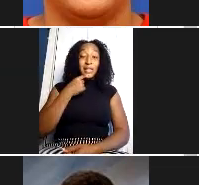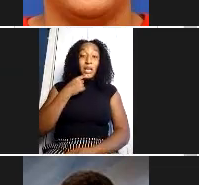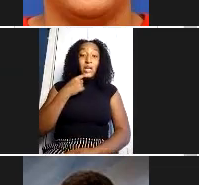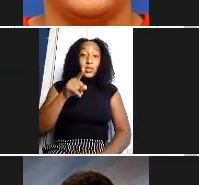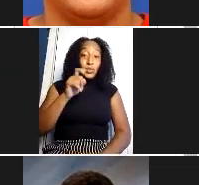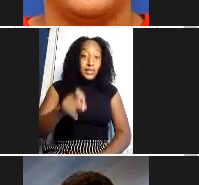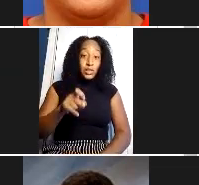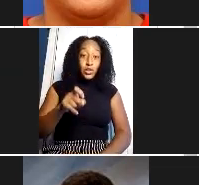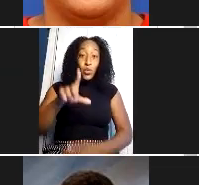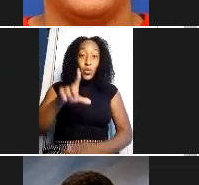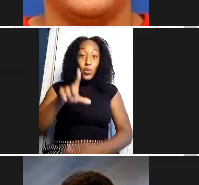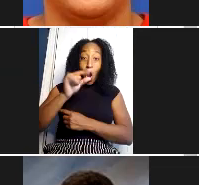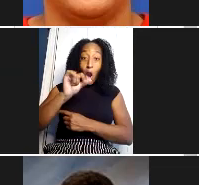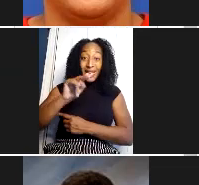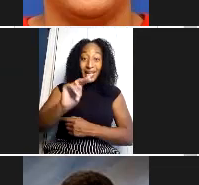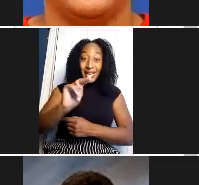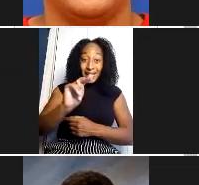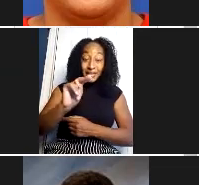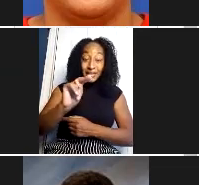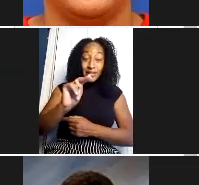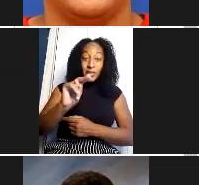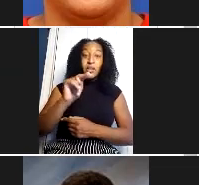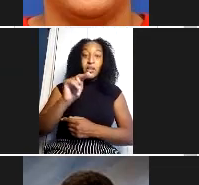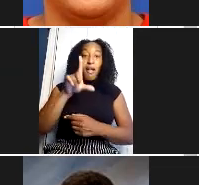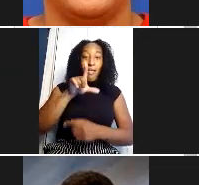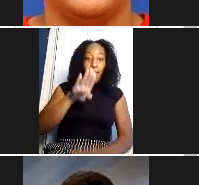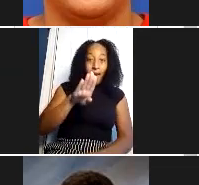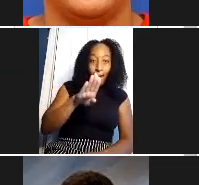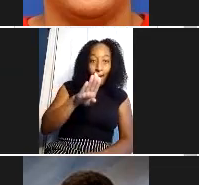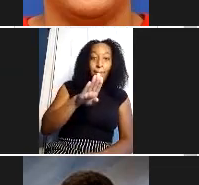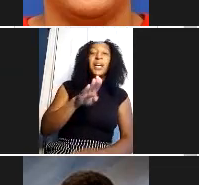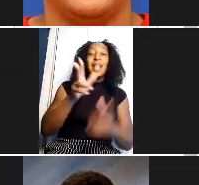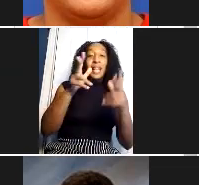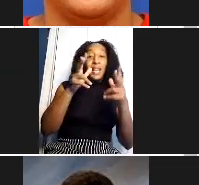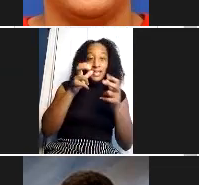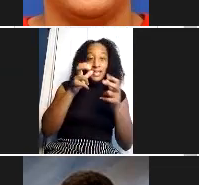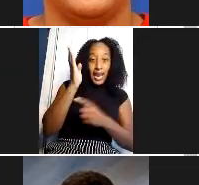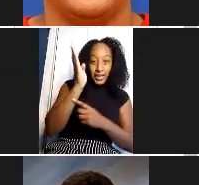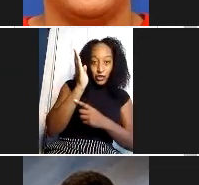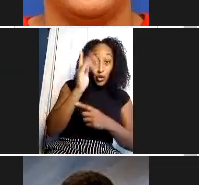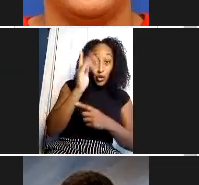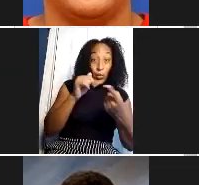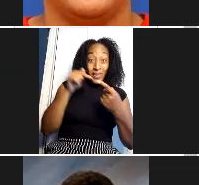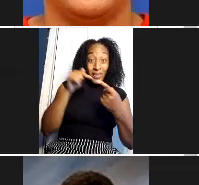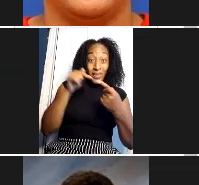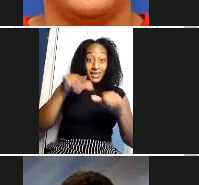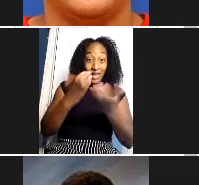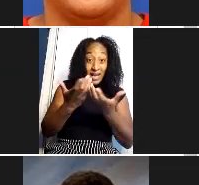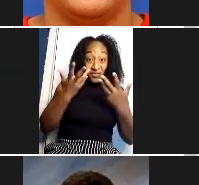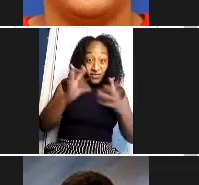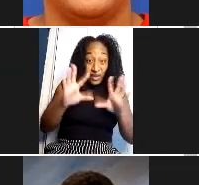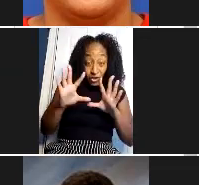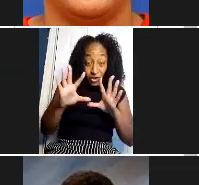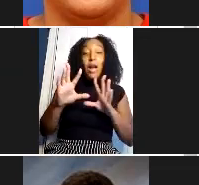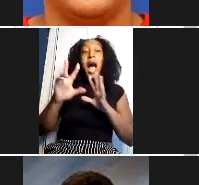after listening to this lecture, right? Yeah, once lecture is over, then I'm gonna sign out of this, and then I'm